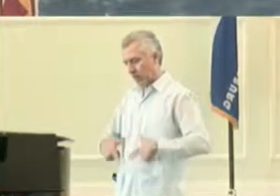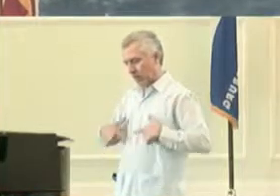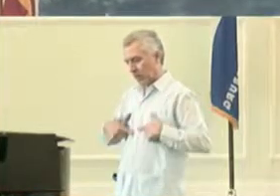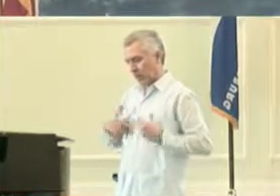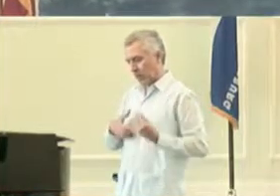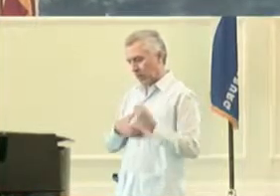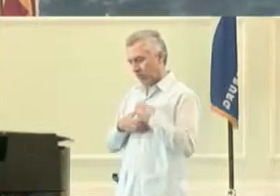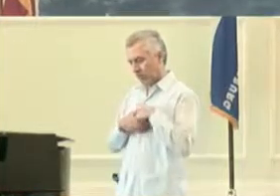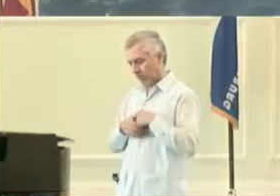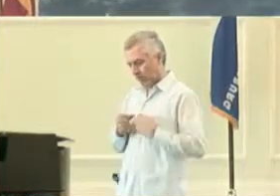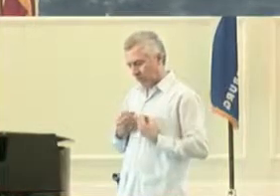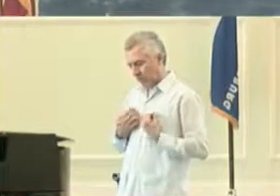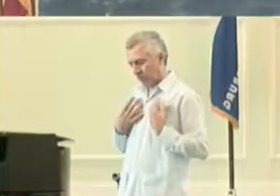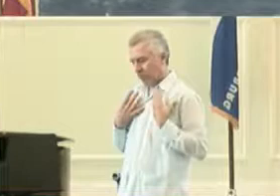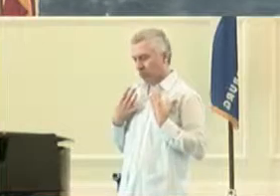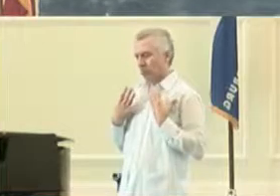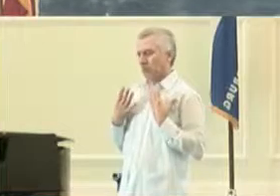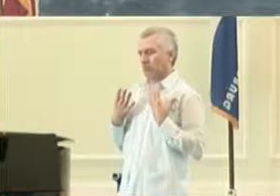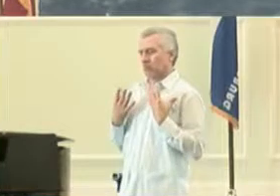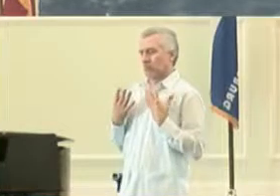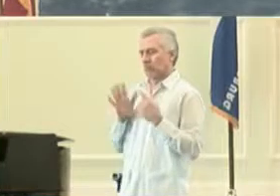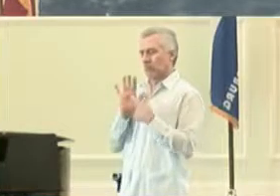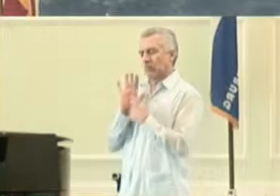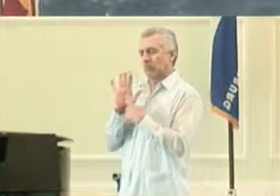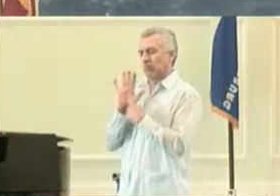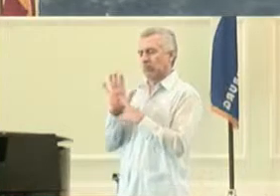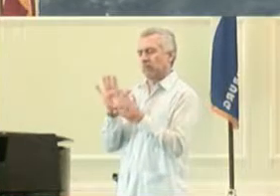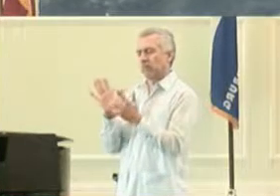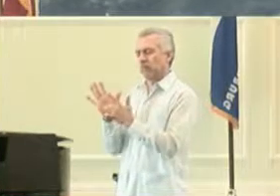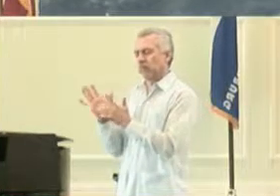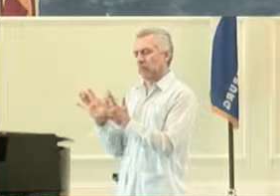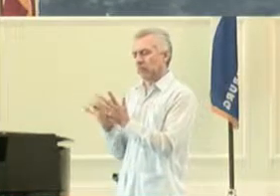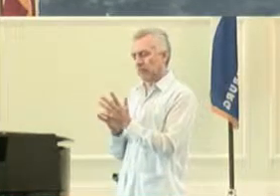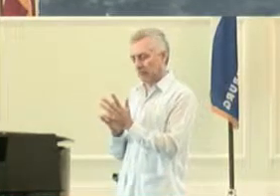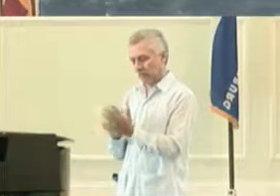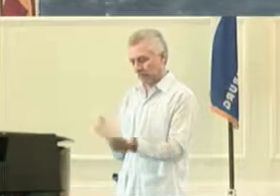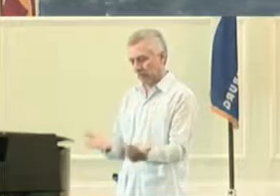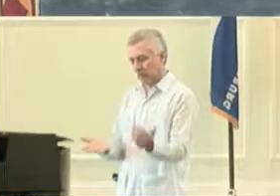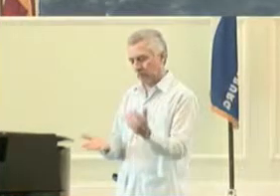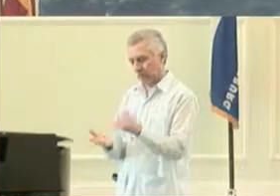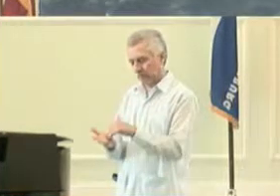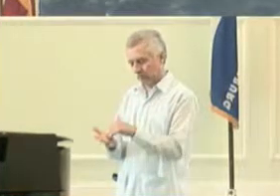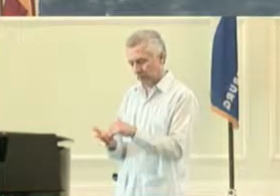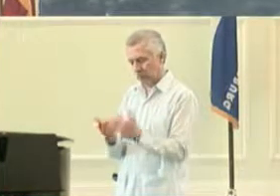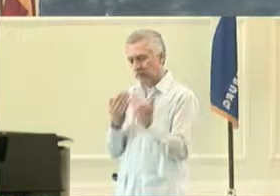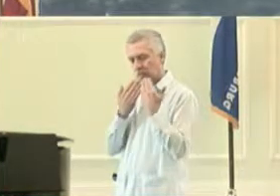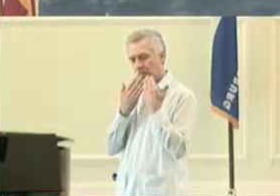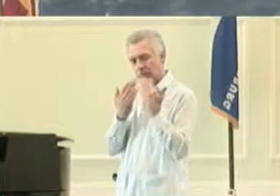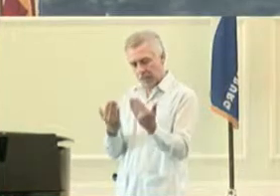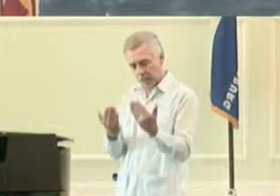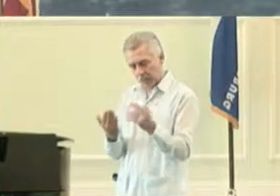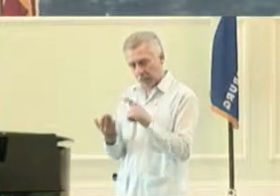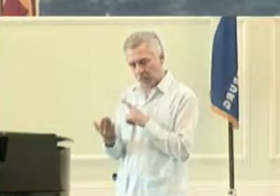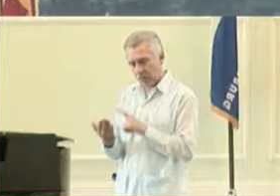may Jesus Christ be seen once again. We thank you, Lord, in Jesus' name. Amen.